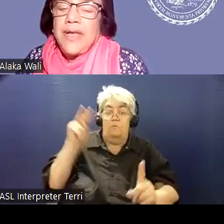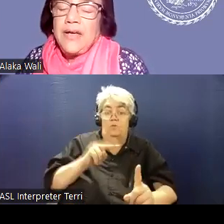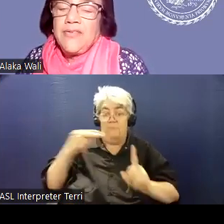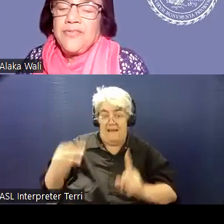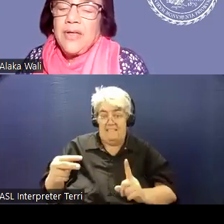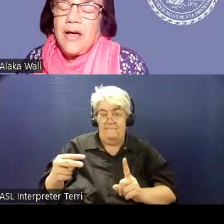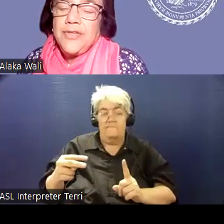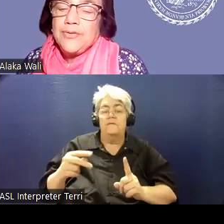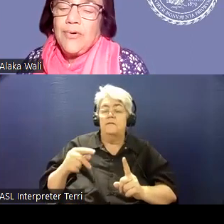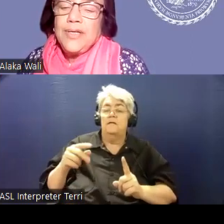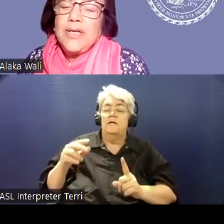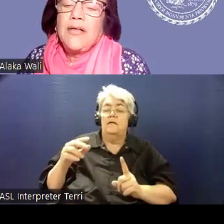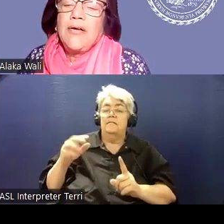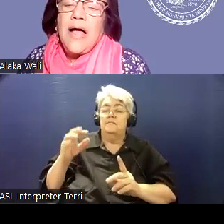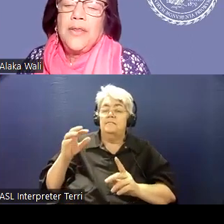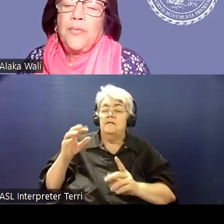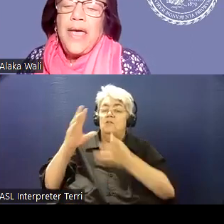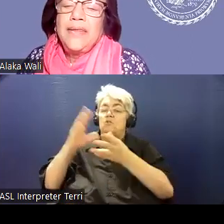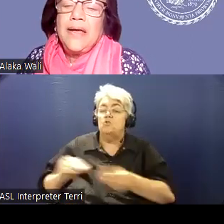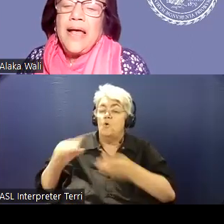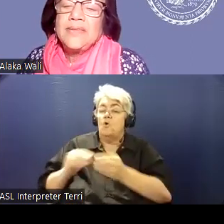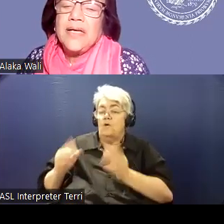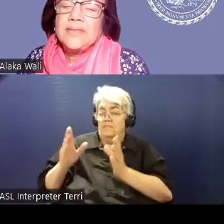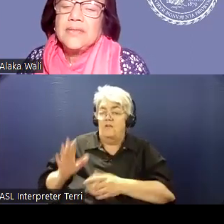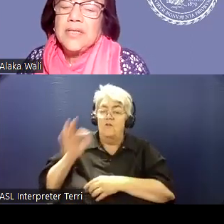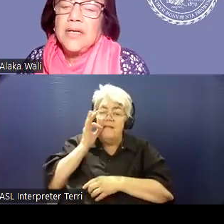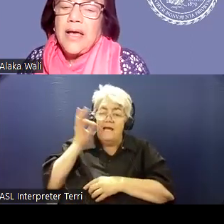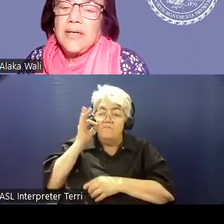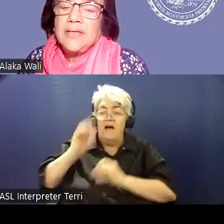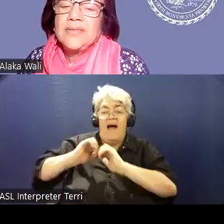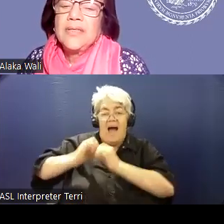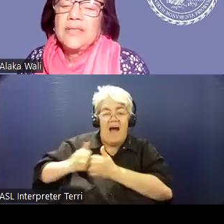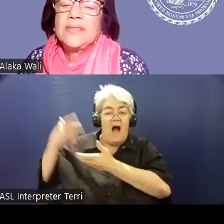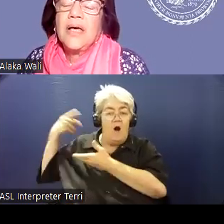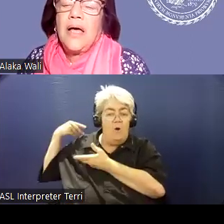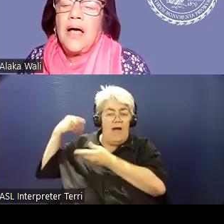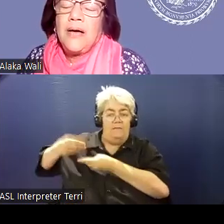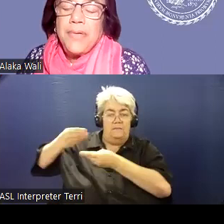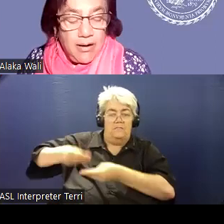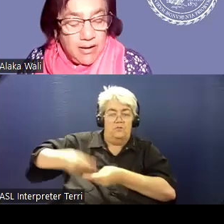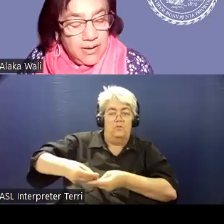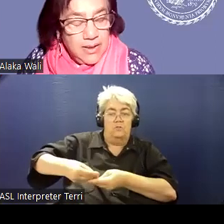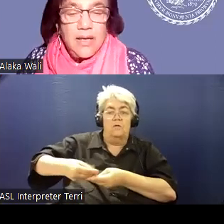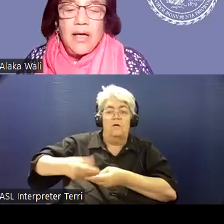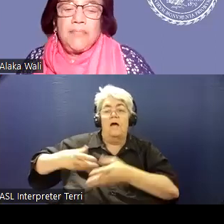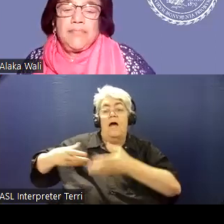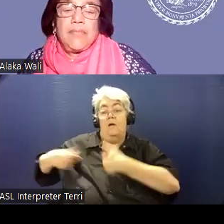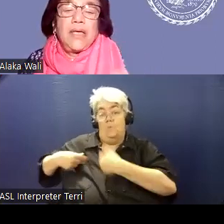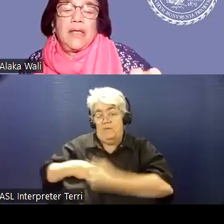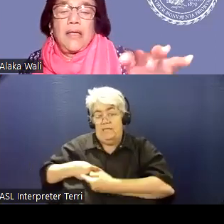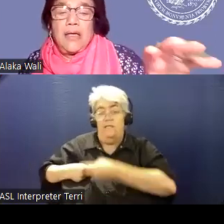of the storyteller on the way that ancestors connect us is here.